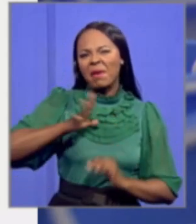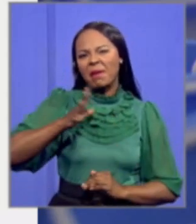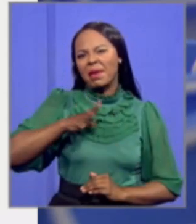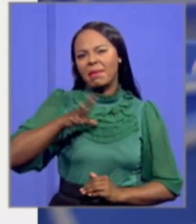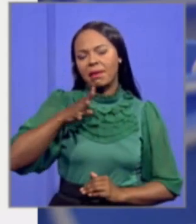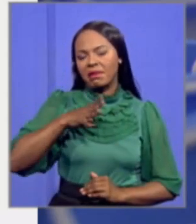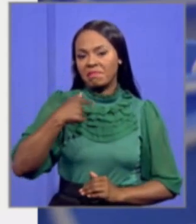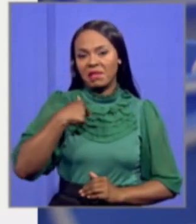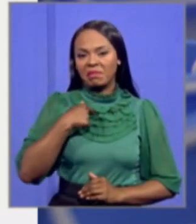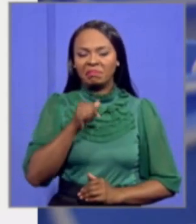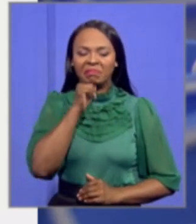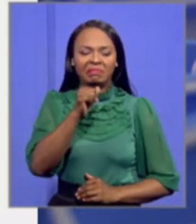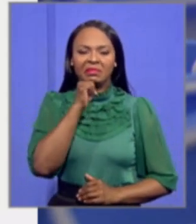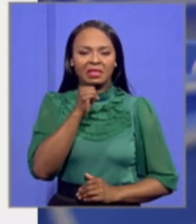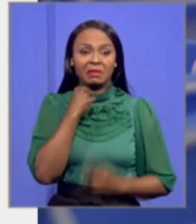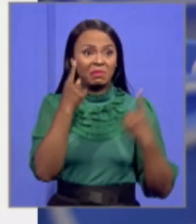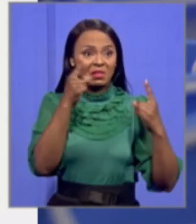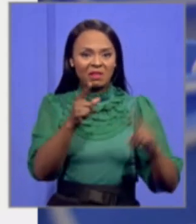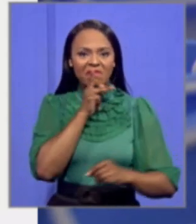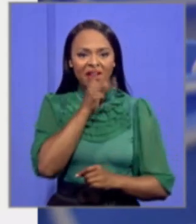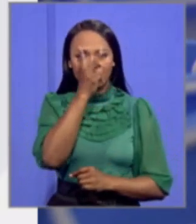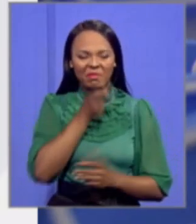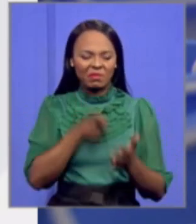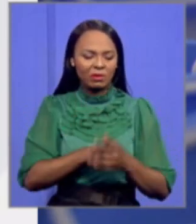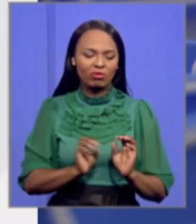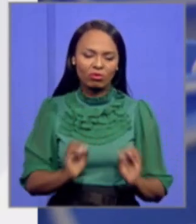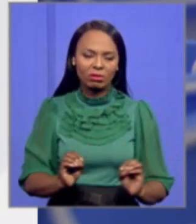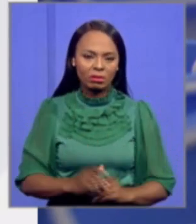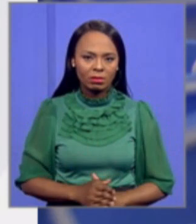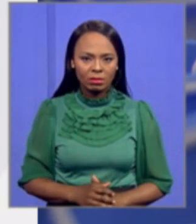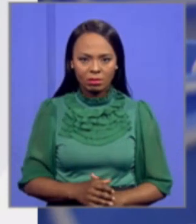ho nna ha ke itshwenye ka Black Friday.